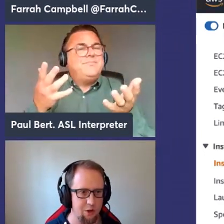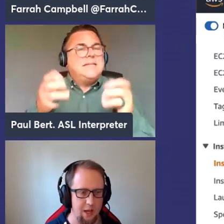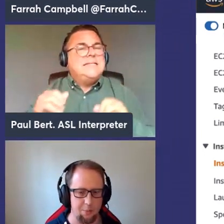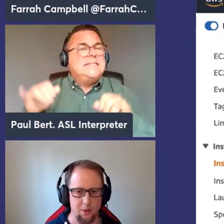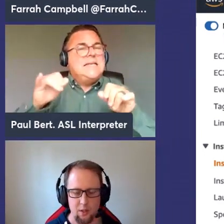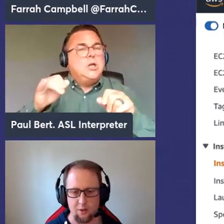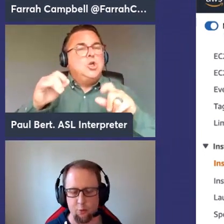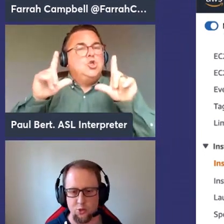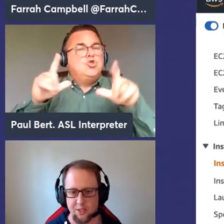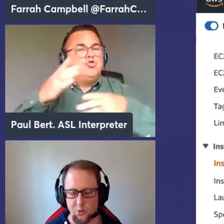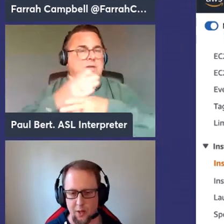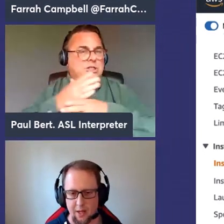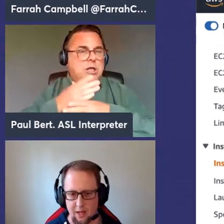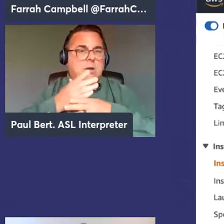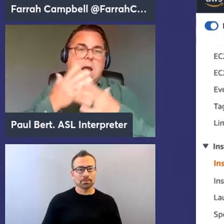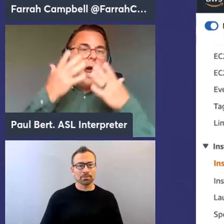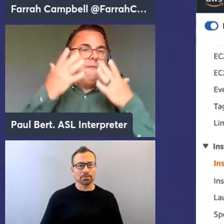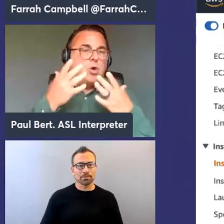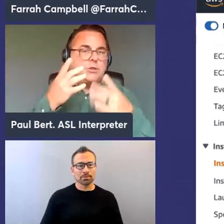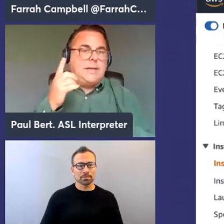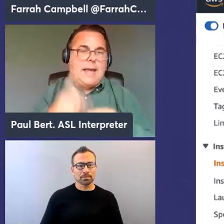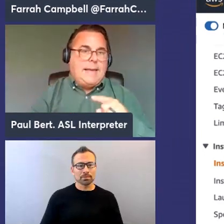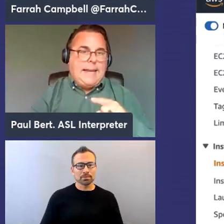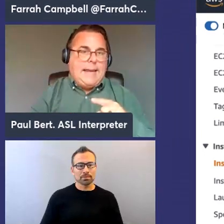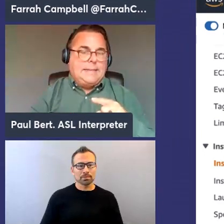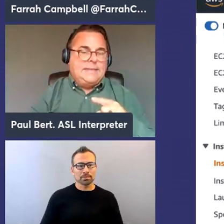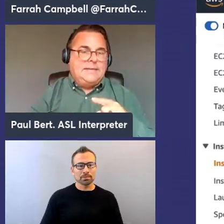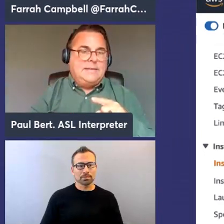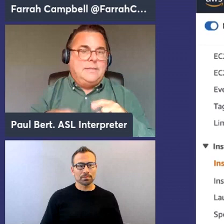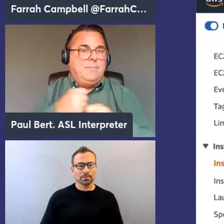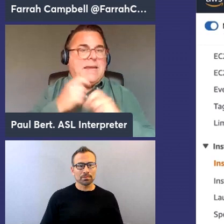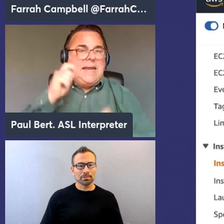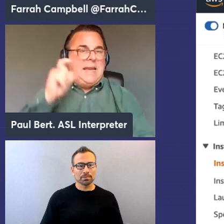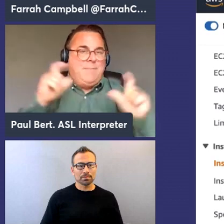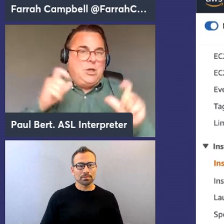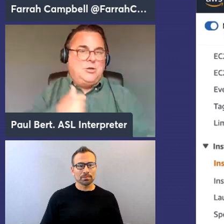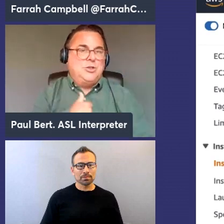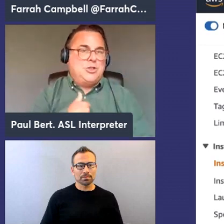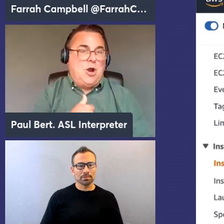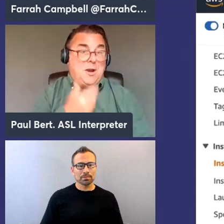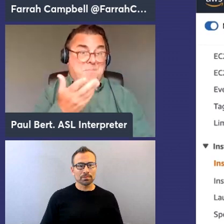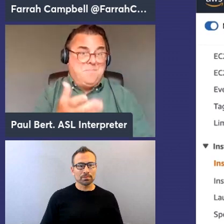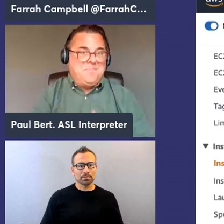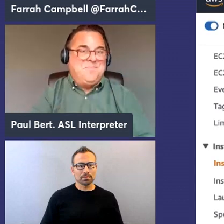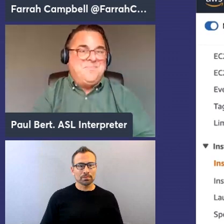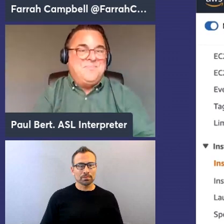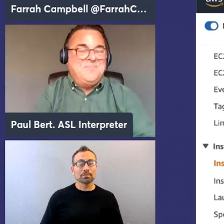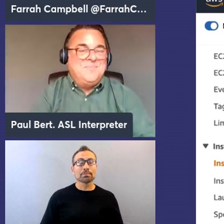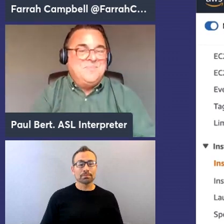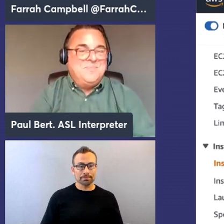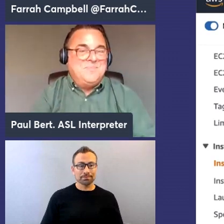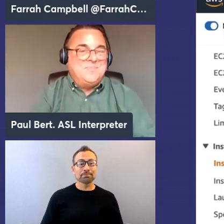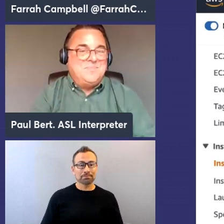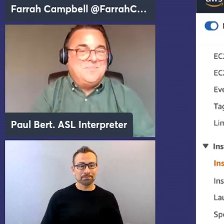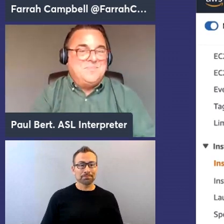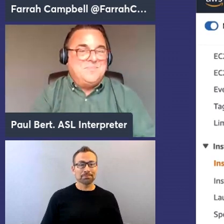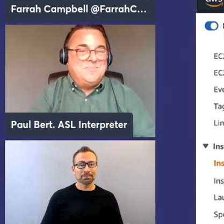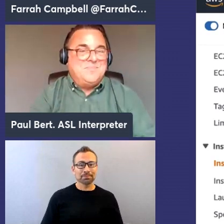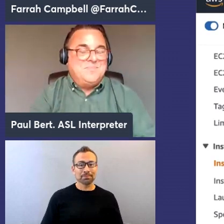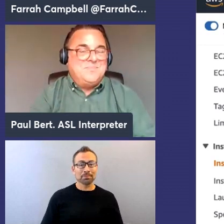screen sharing app. Unfortunately, this one I can't make it any bigger. But what I did is I port forwarded